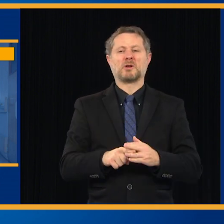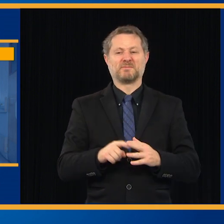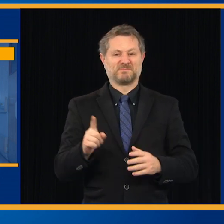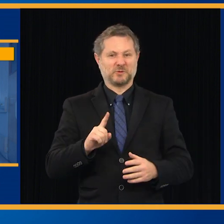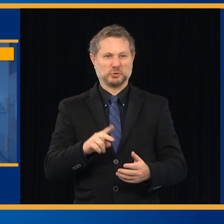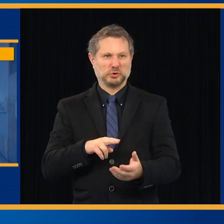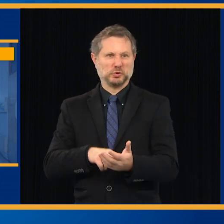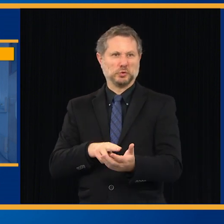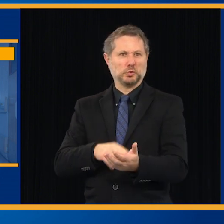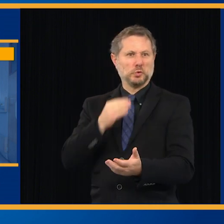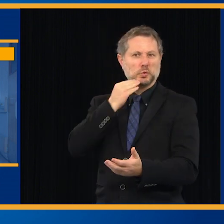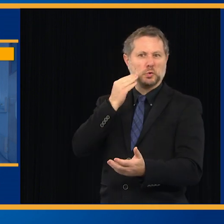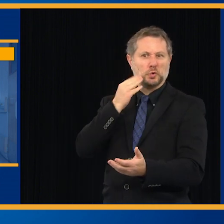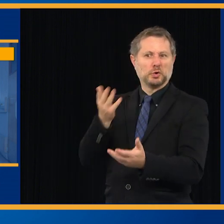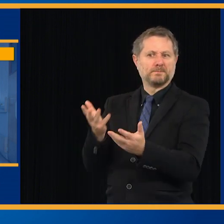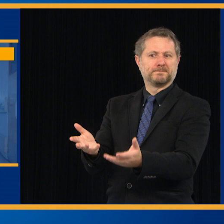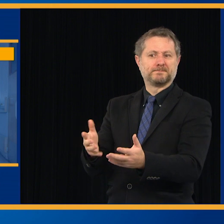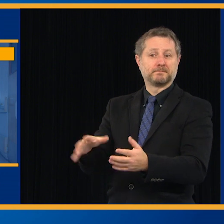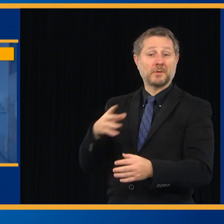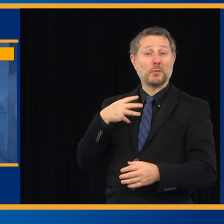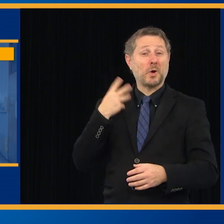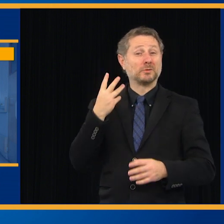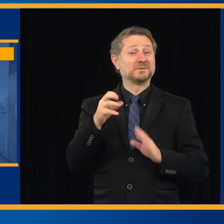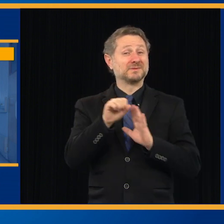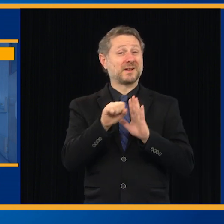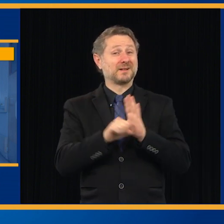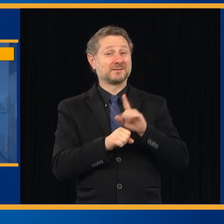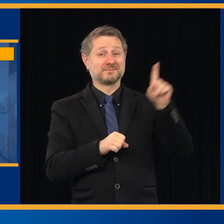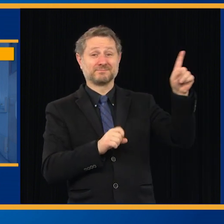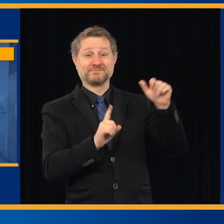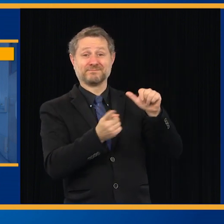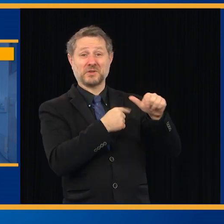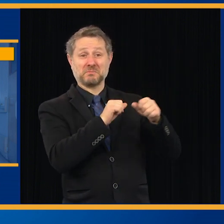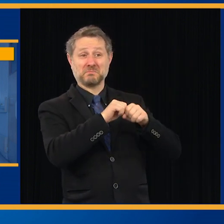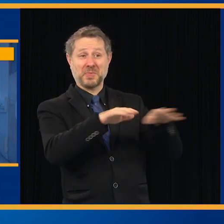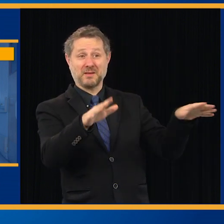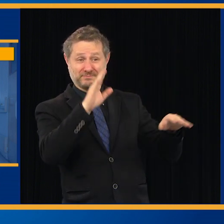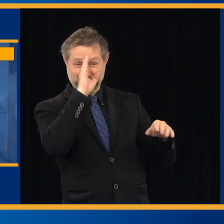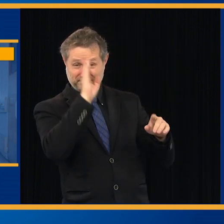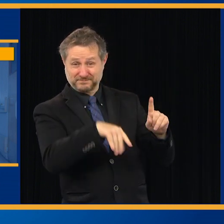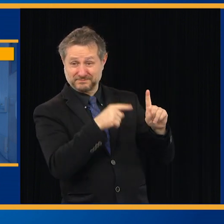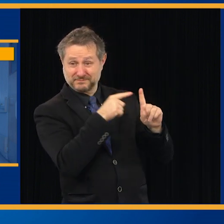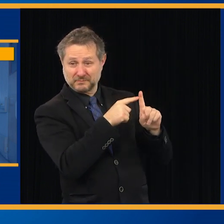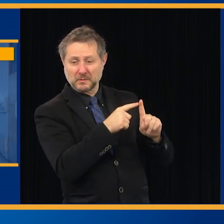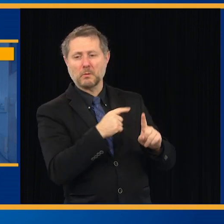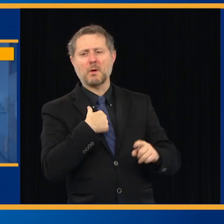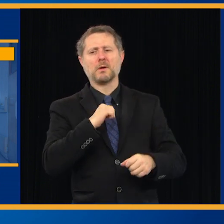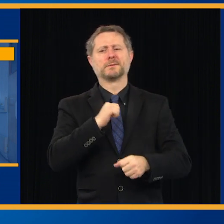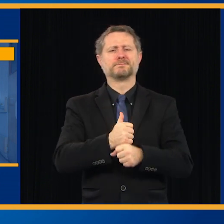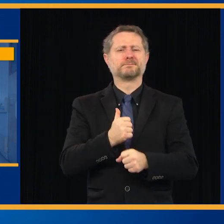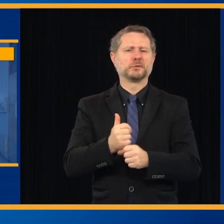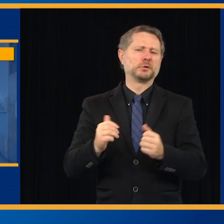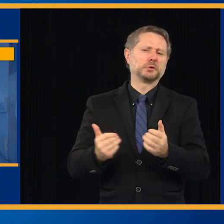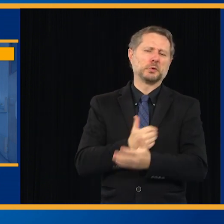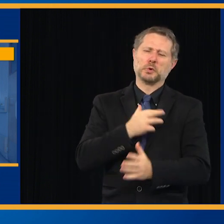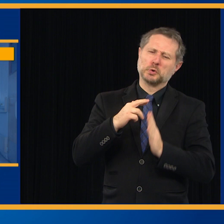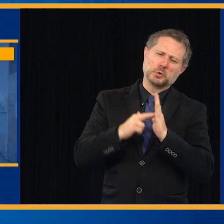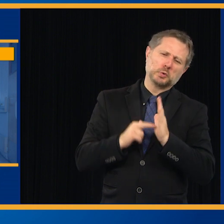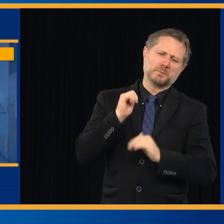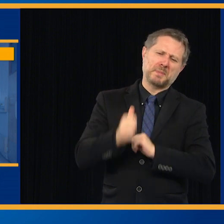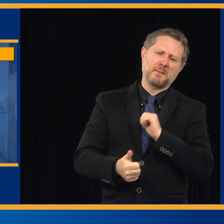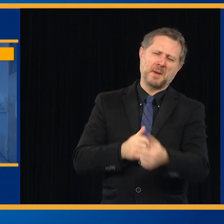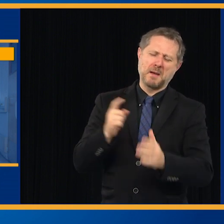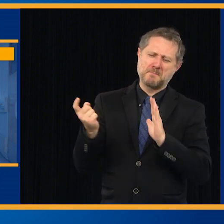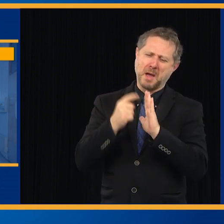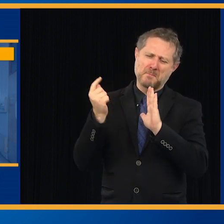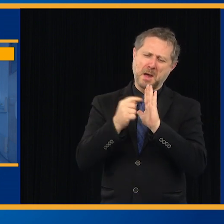it started in the state of Washington. We have implemented many safety measures, many of which have been